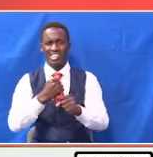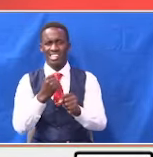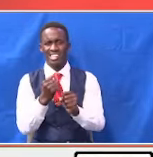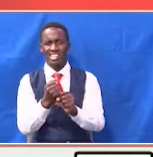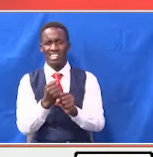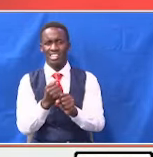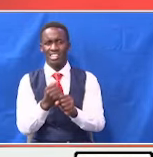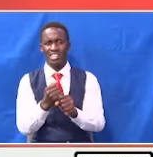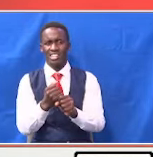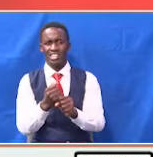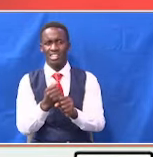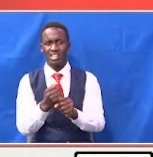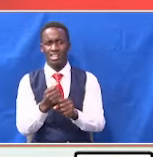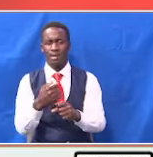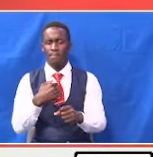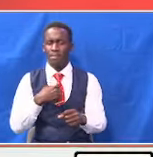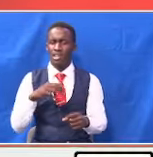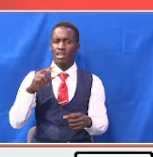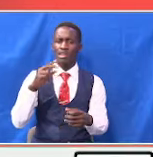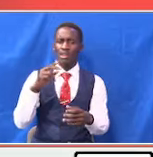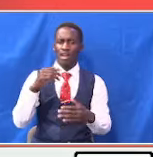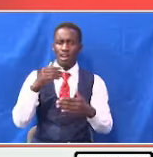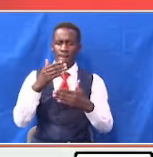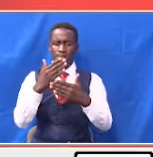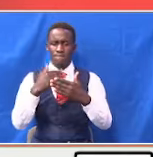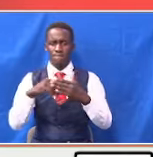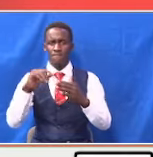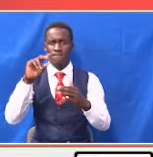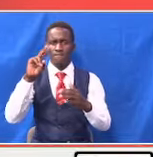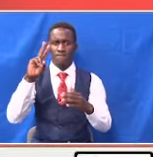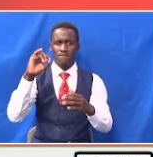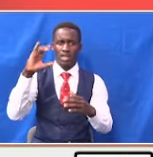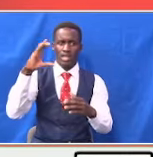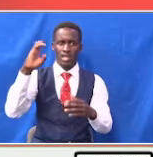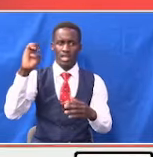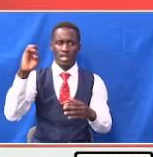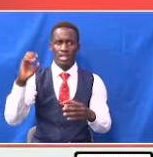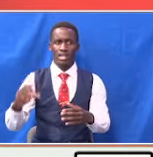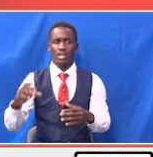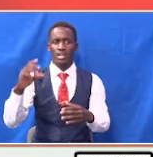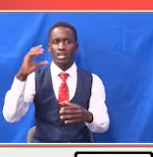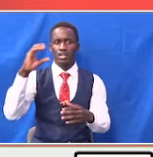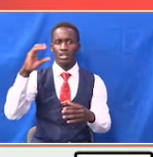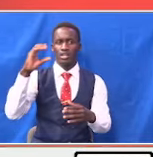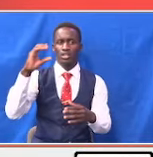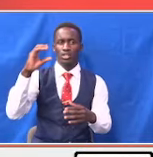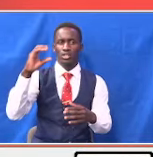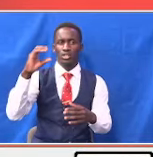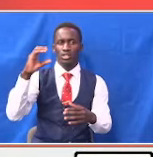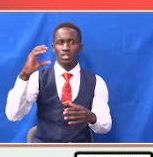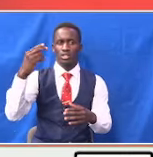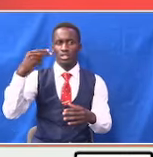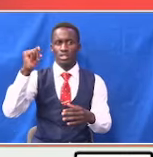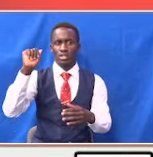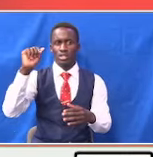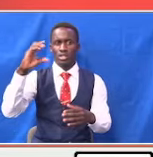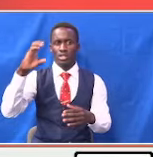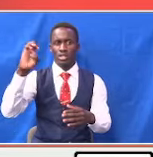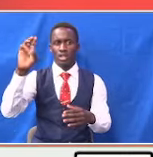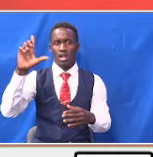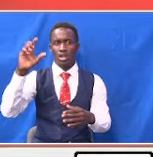vice chancellor here for 10 years, and I left, I took a small university that was struggling, and we left it,